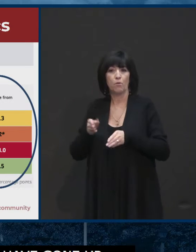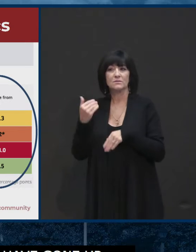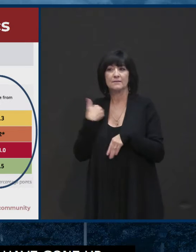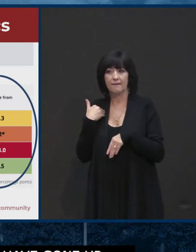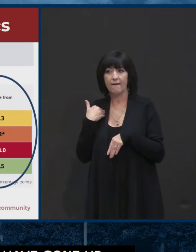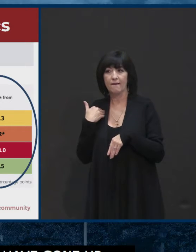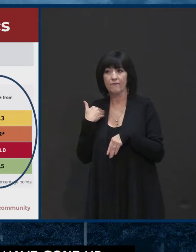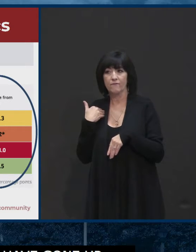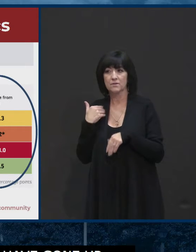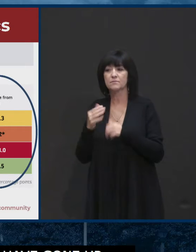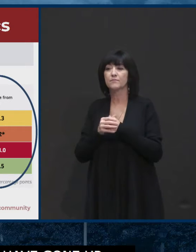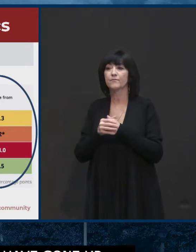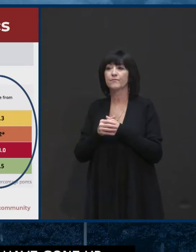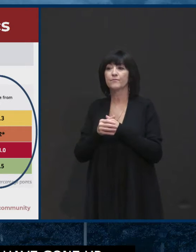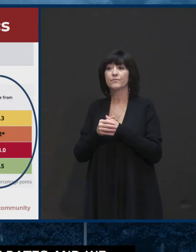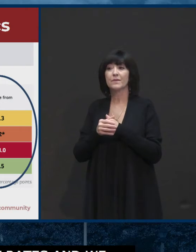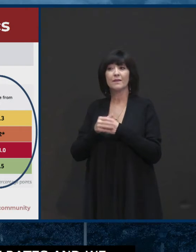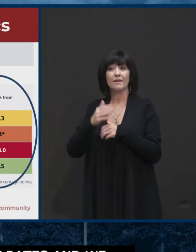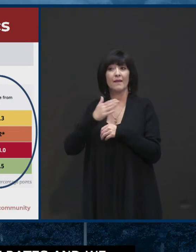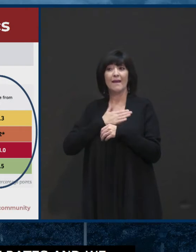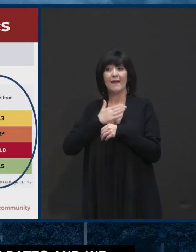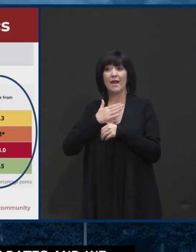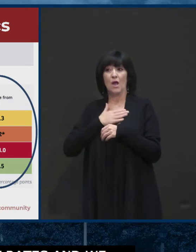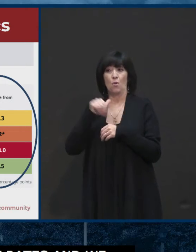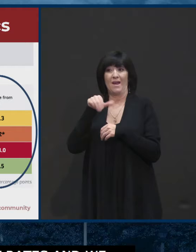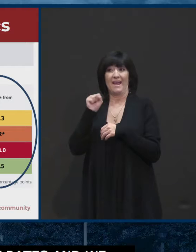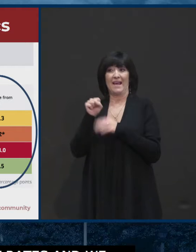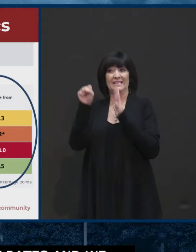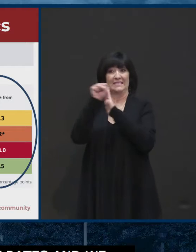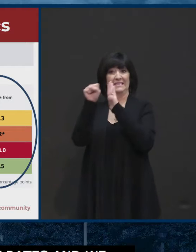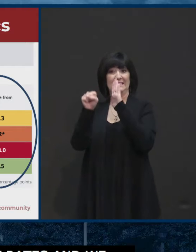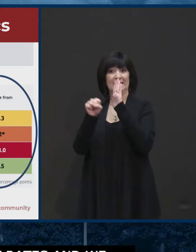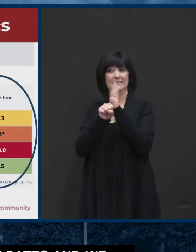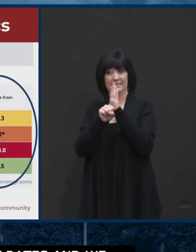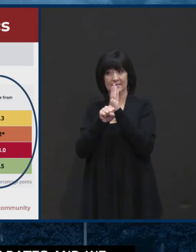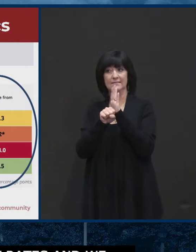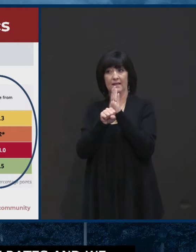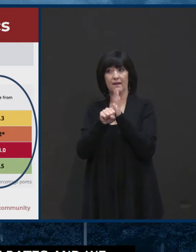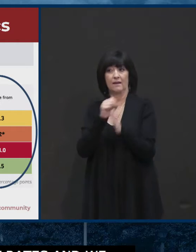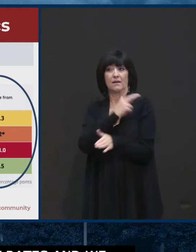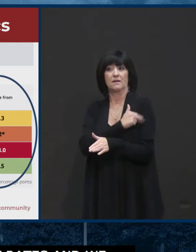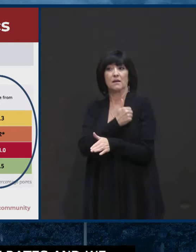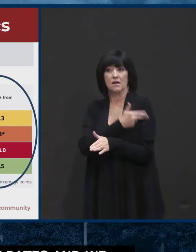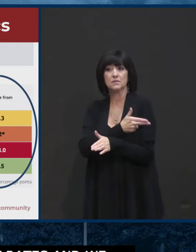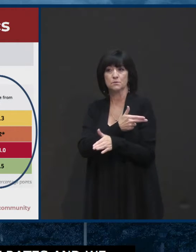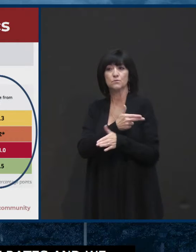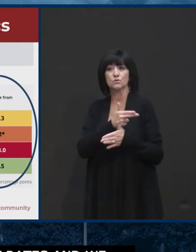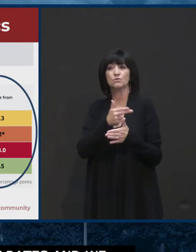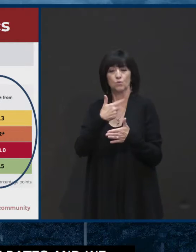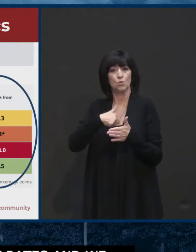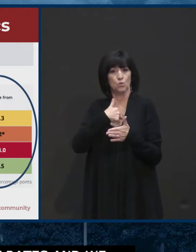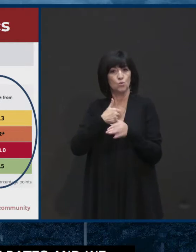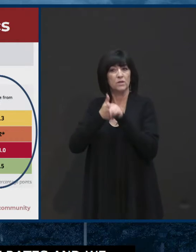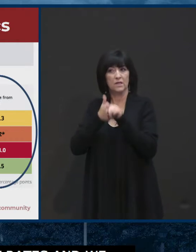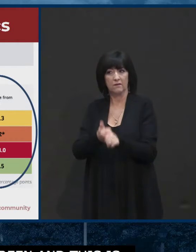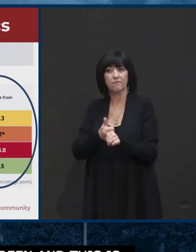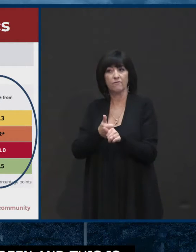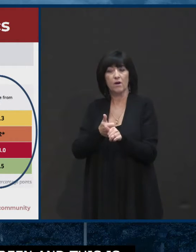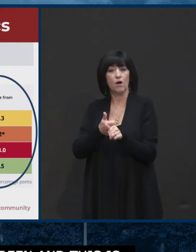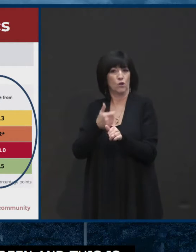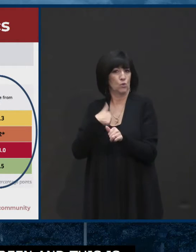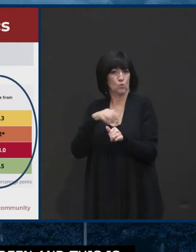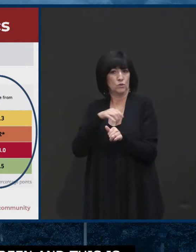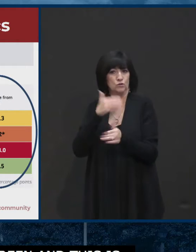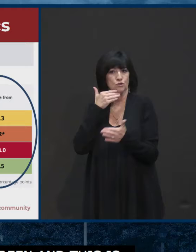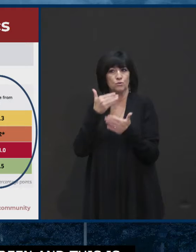great as a state. We are in dark green, and this is a CDC established metric and threshold.